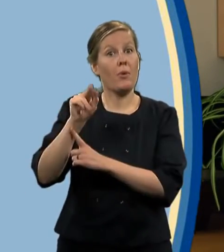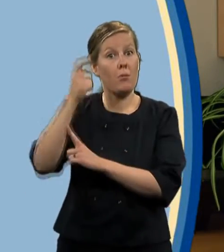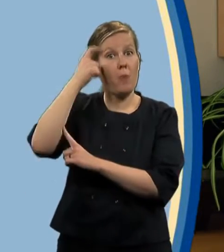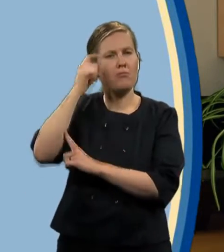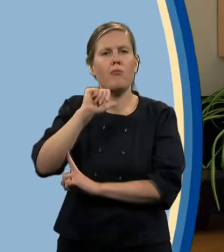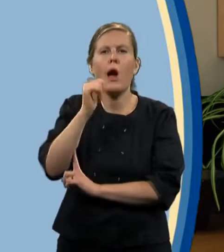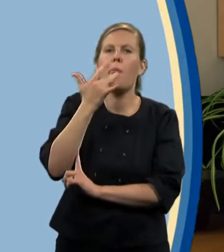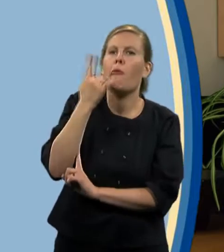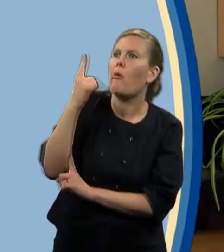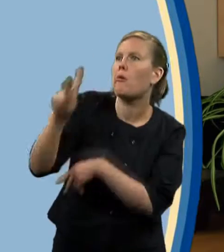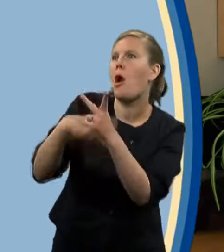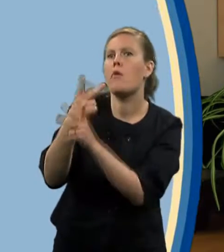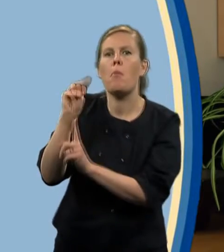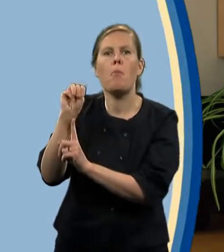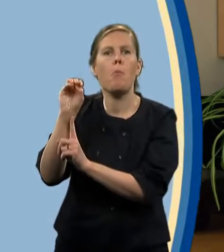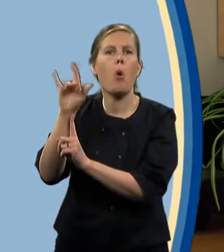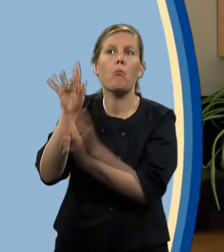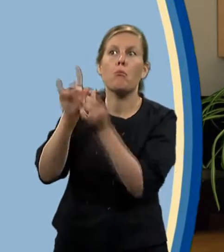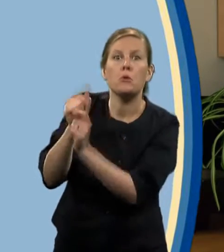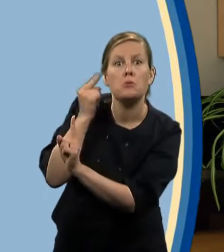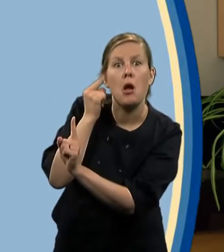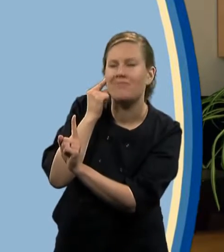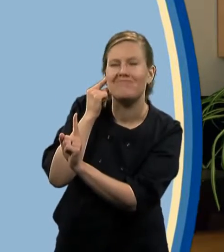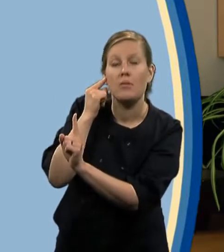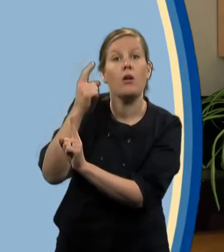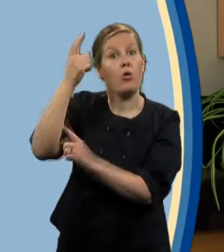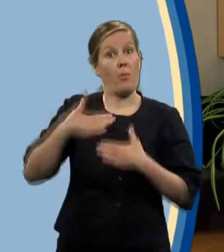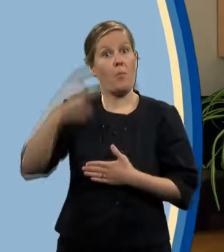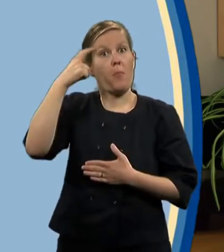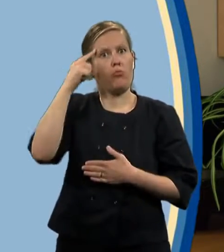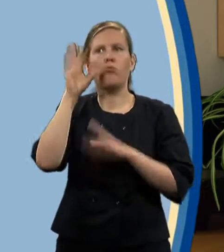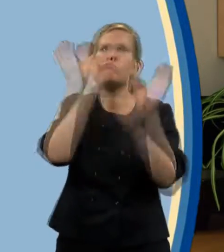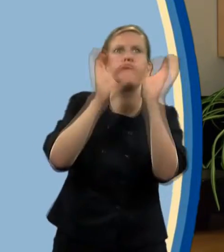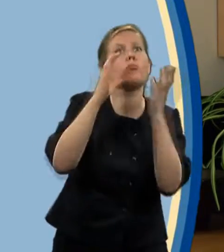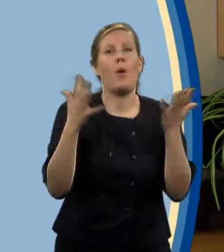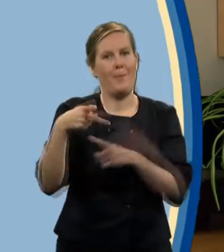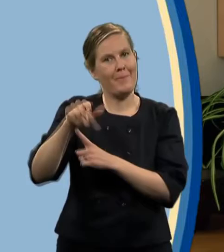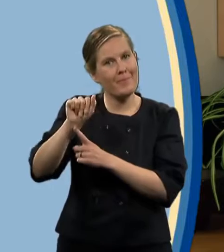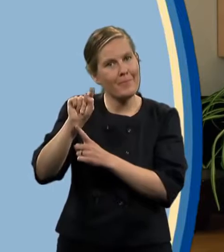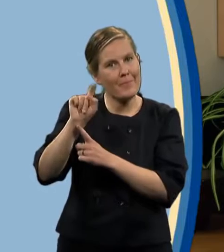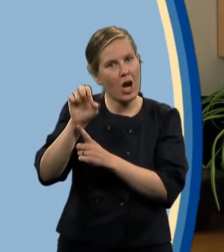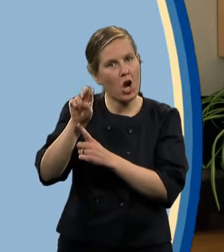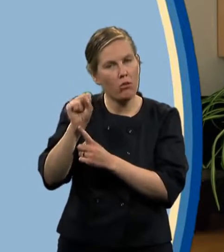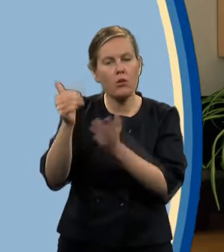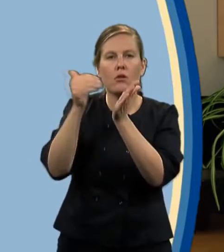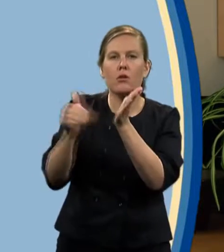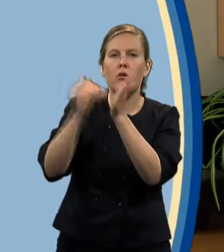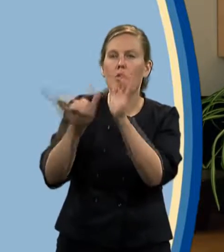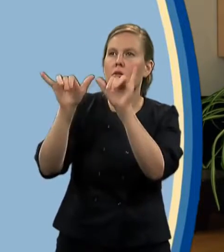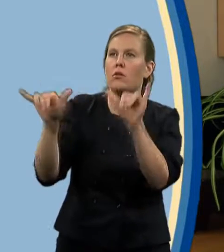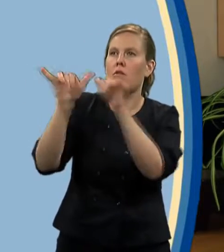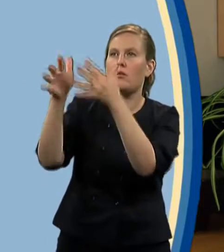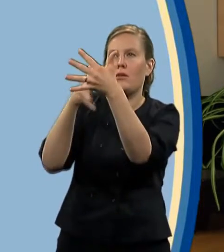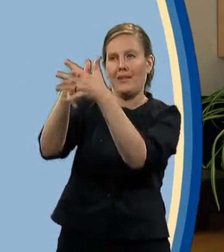that the human brain is not looking for very specific modality like sound. Human brain is looking for the patterns